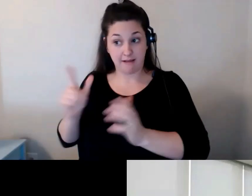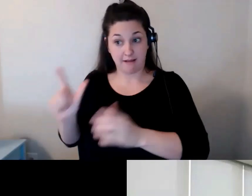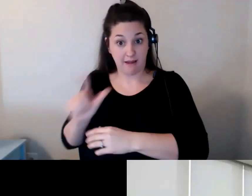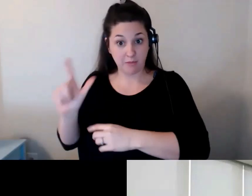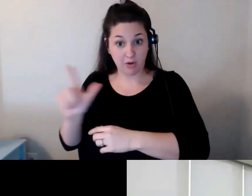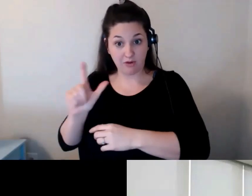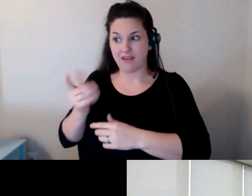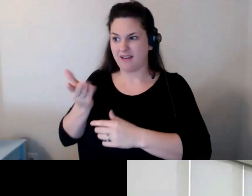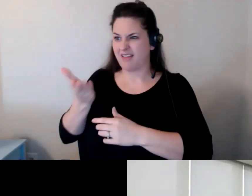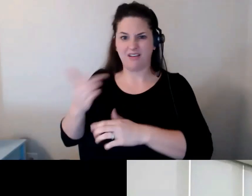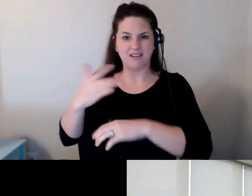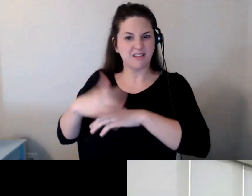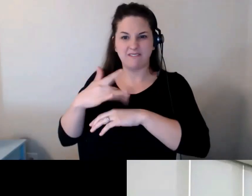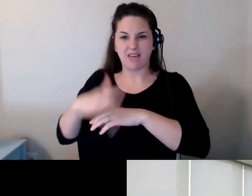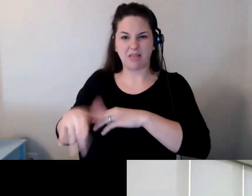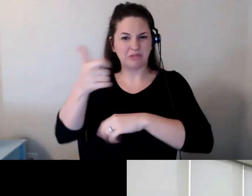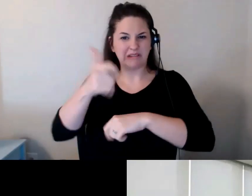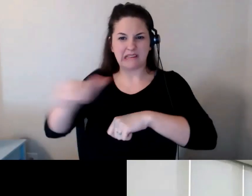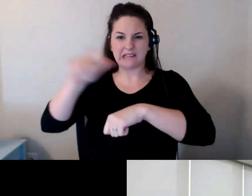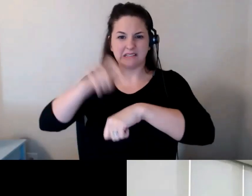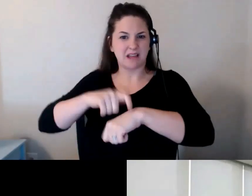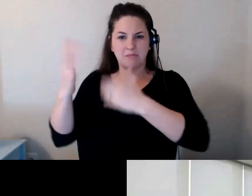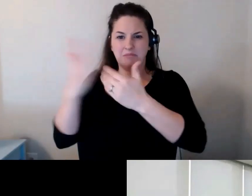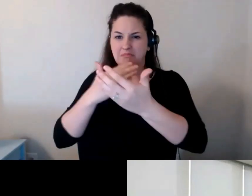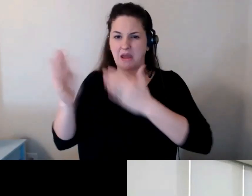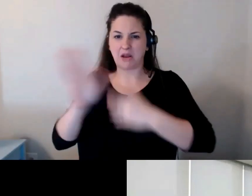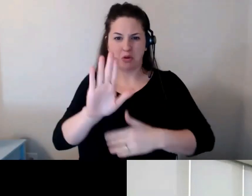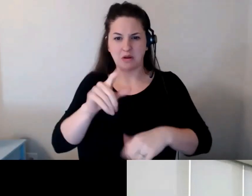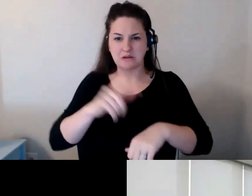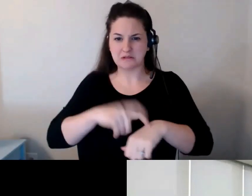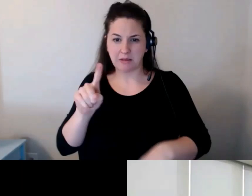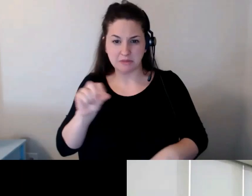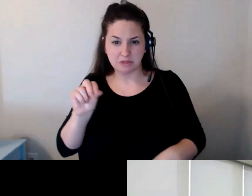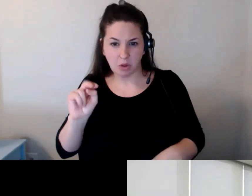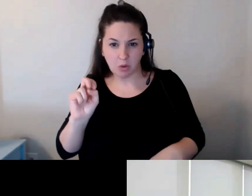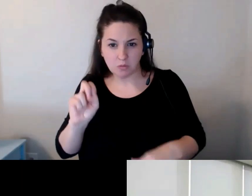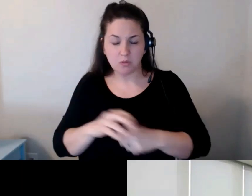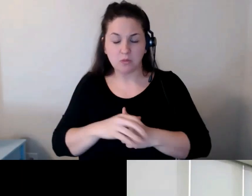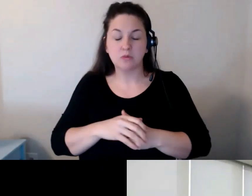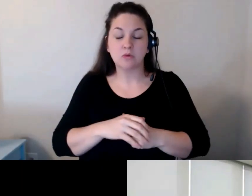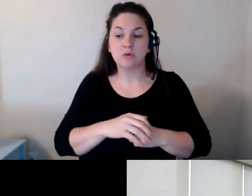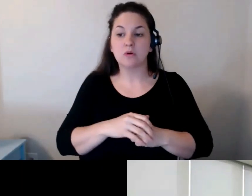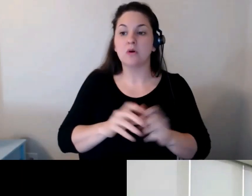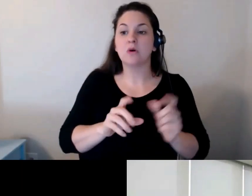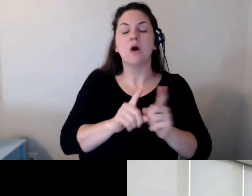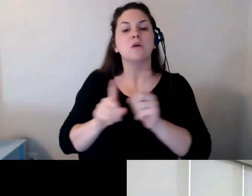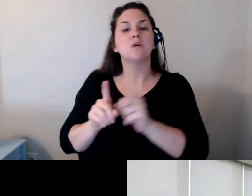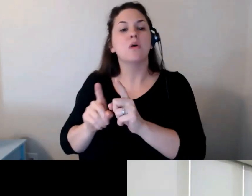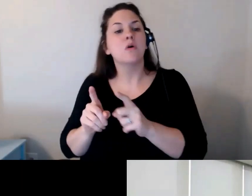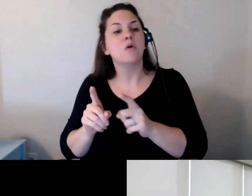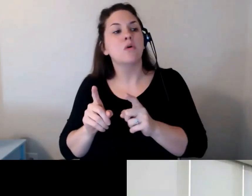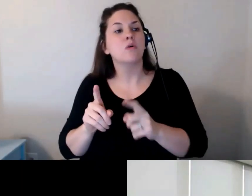time zones. I want to, once again, for those who